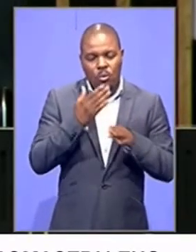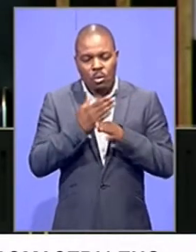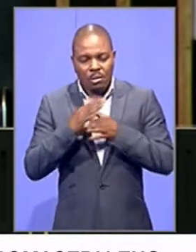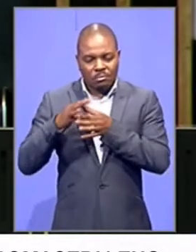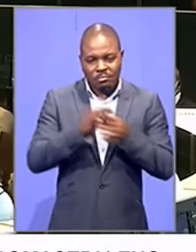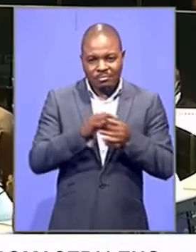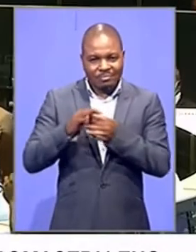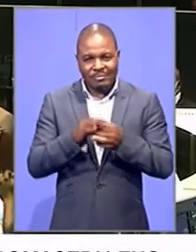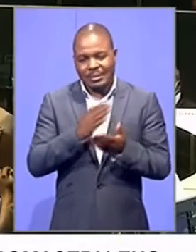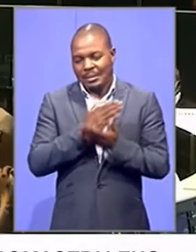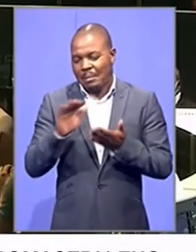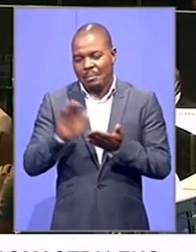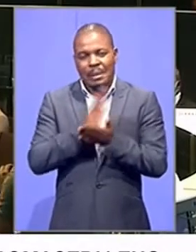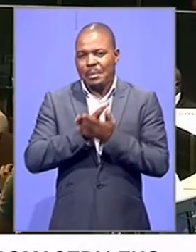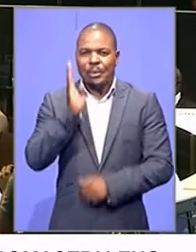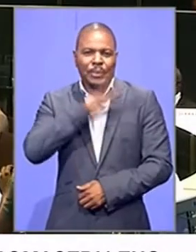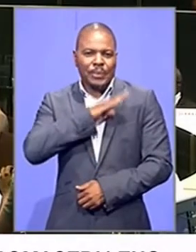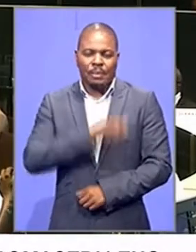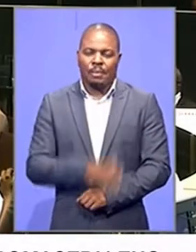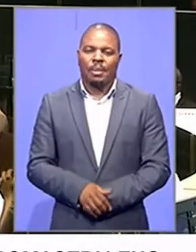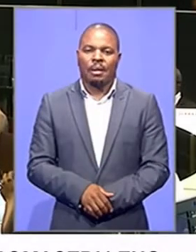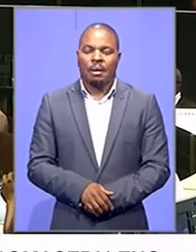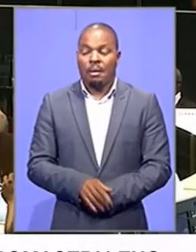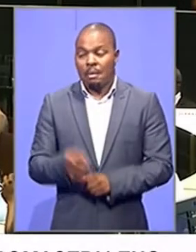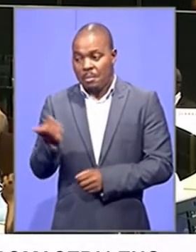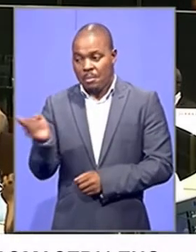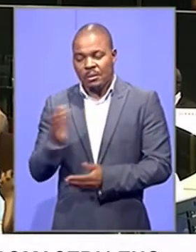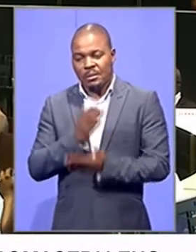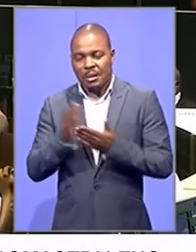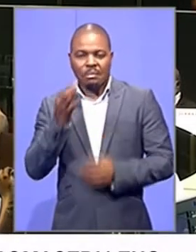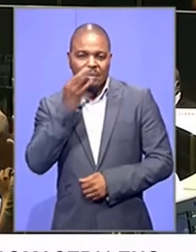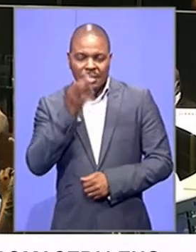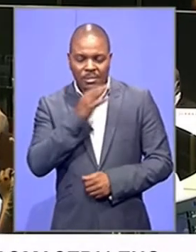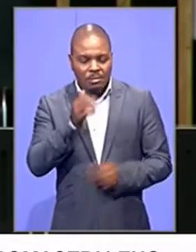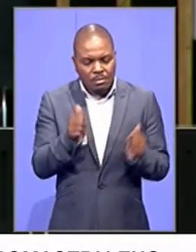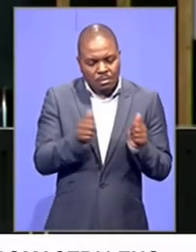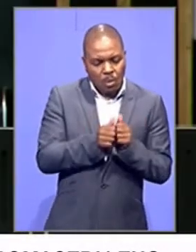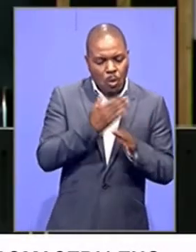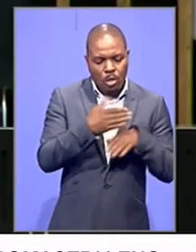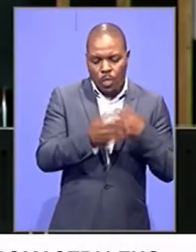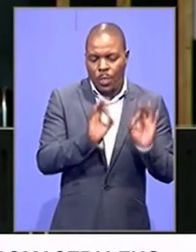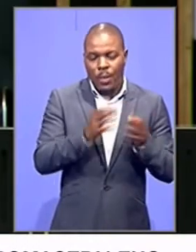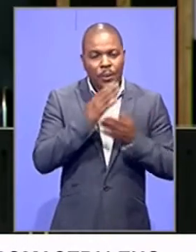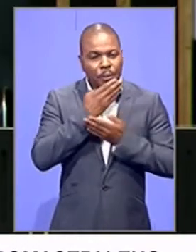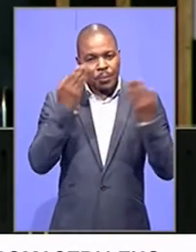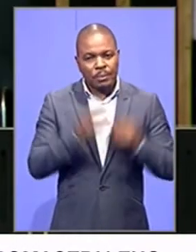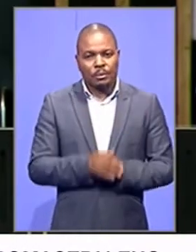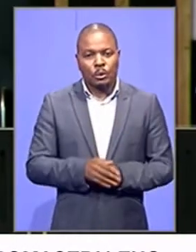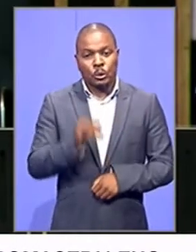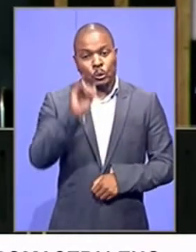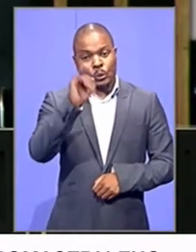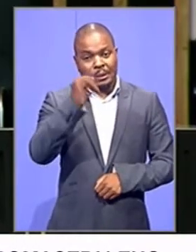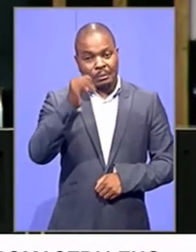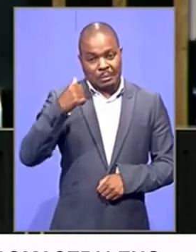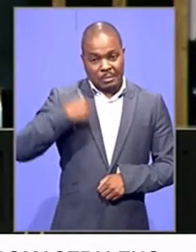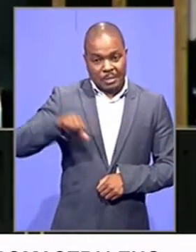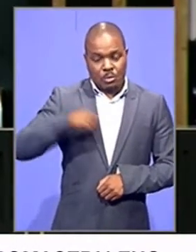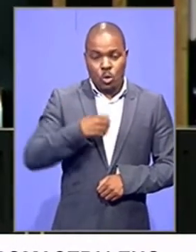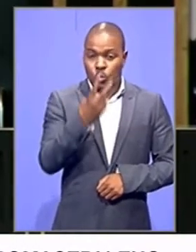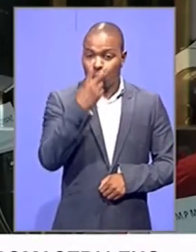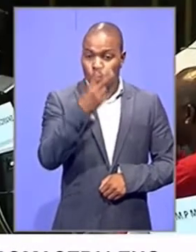ya tsamaiso ya puso bomasepaleng ba re ha e latelwe hantle masepaleng wa Johannesburg dikopanong tse